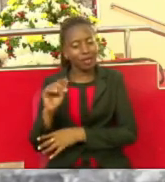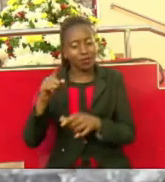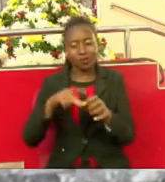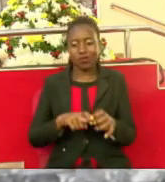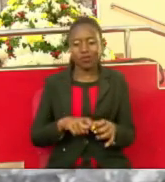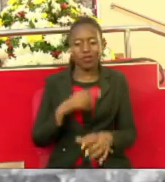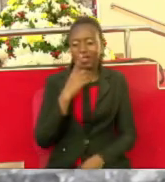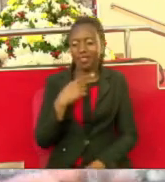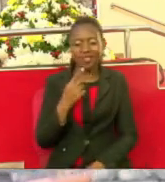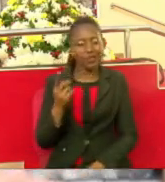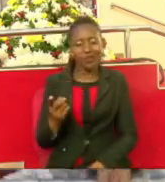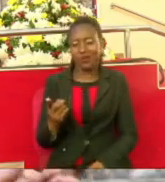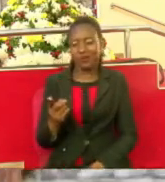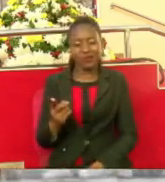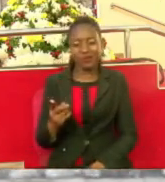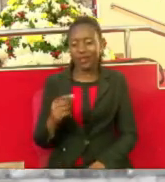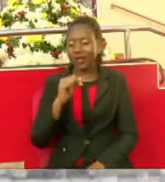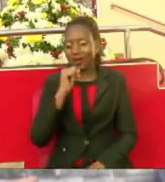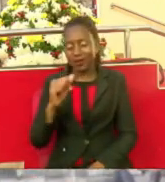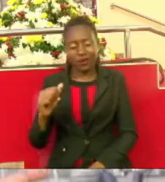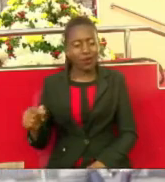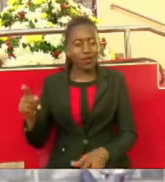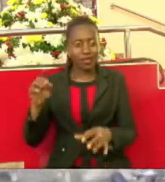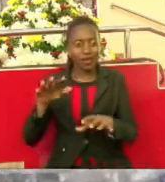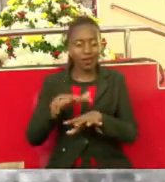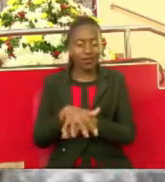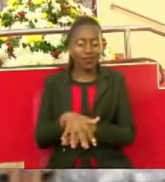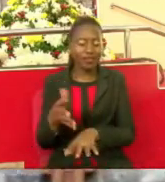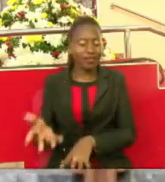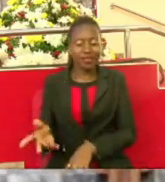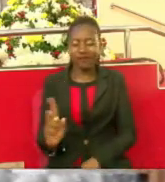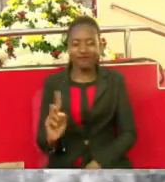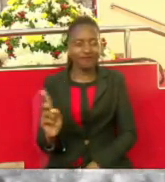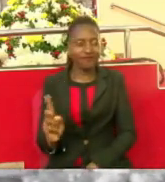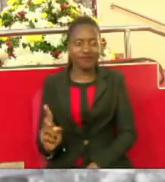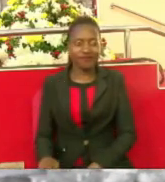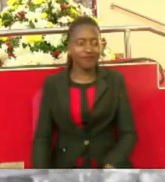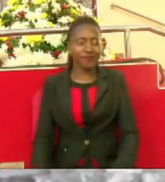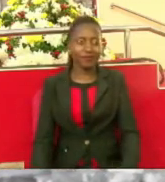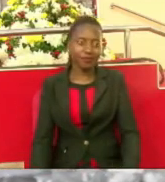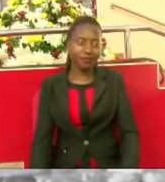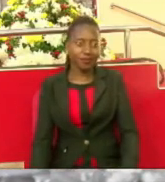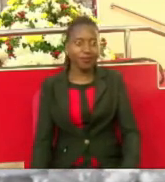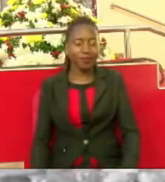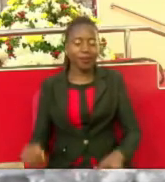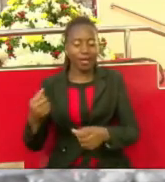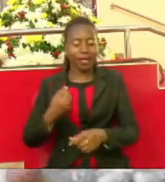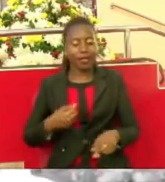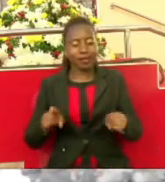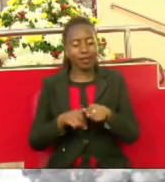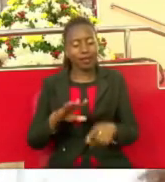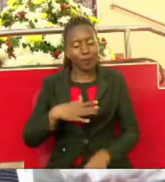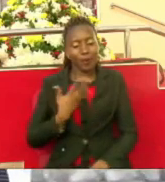sisi. That is why I would not, you know, every afternoon my sister would be joining the others as they go to read. Alikuwa anaungana na wengine wakienda kusoma jioni. And for